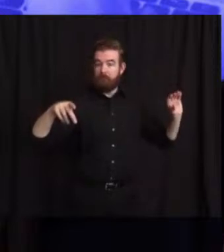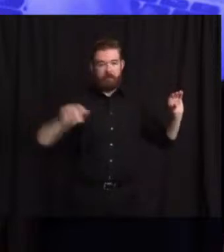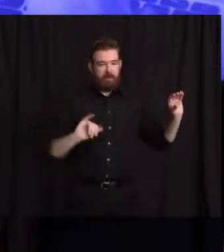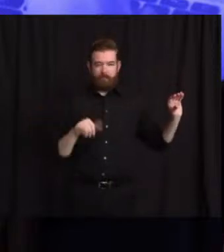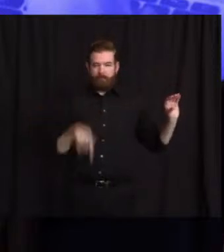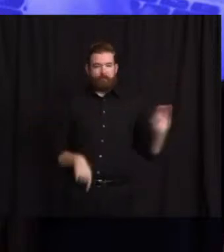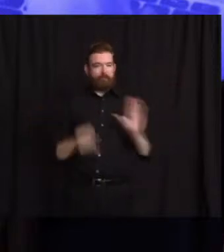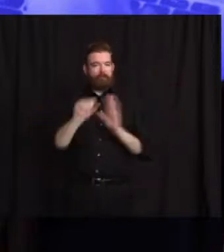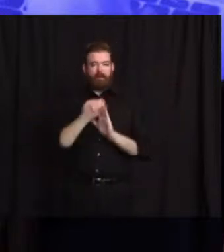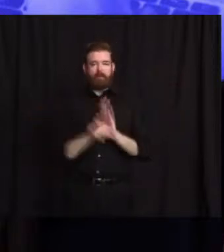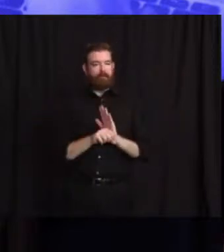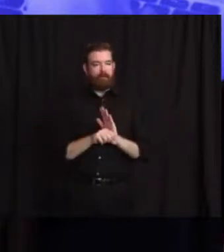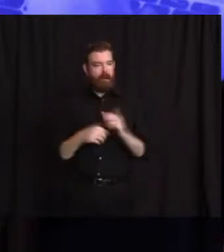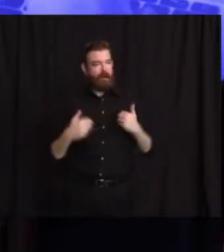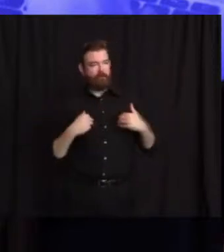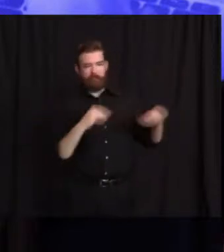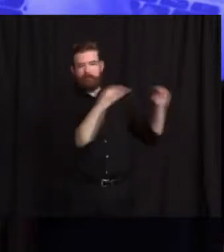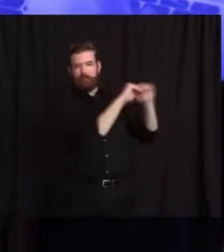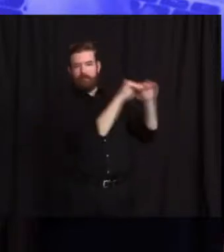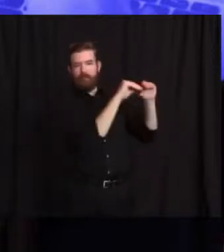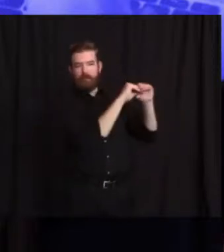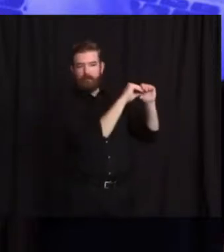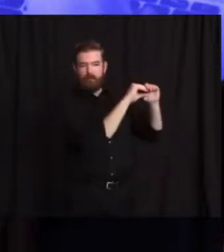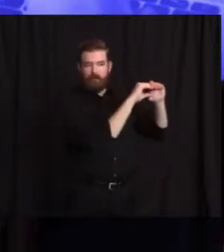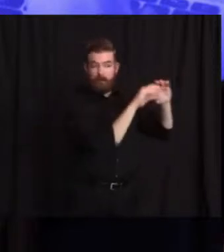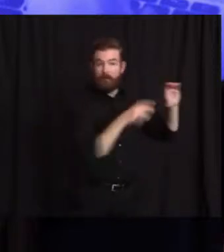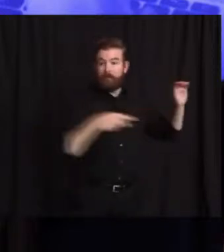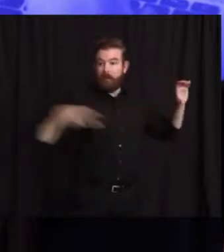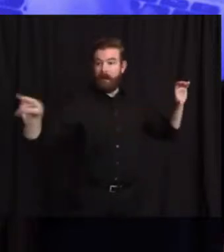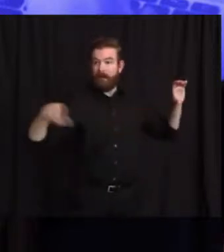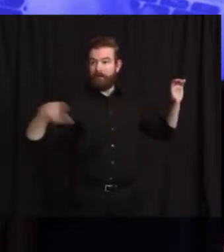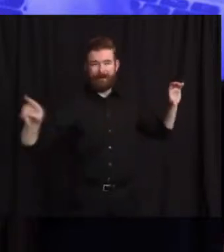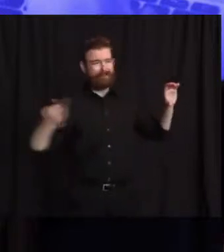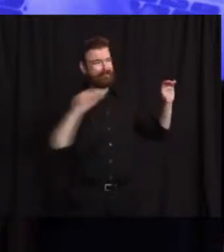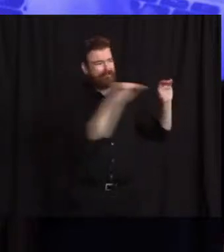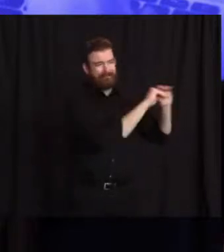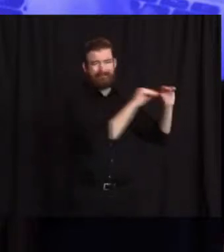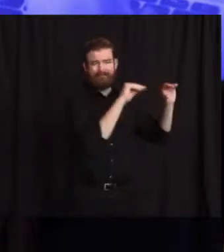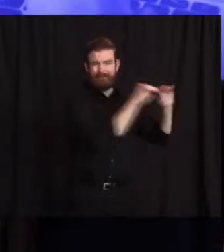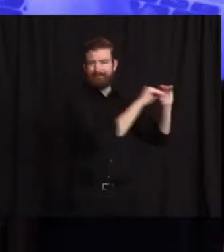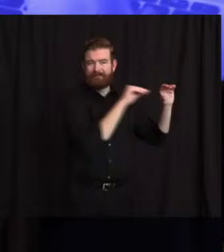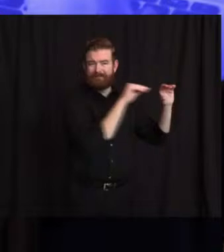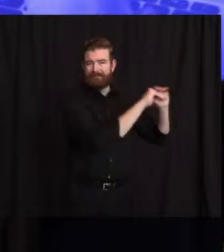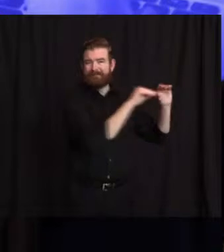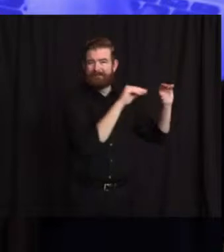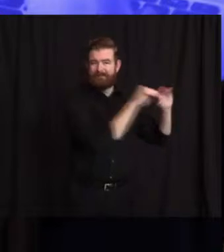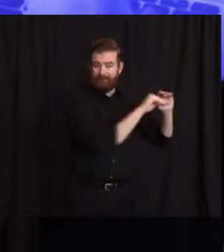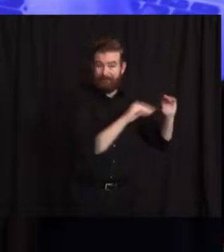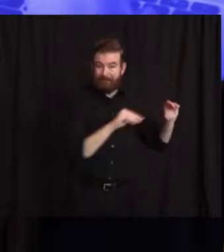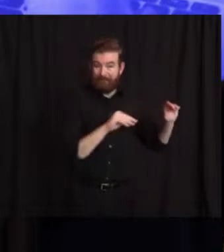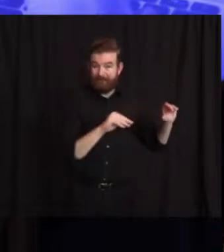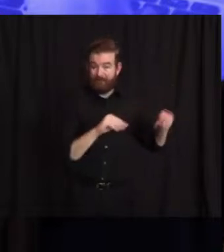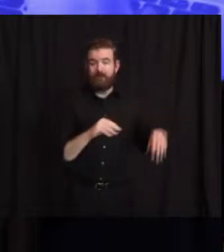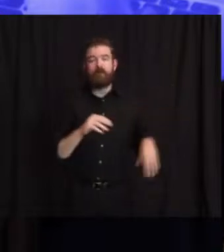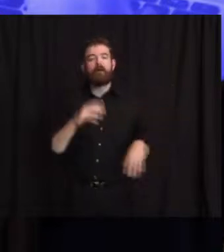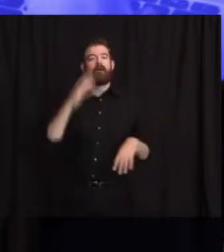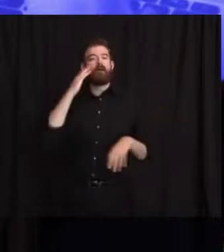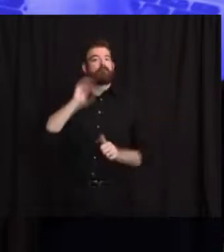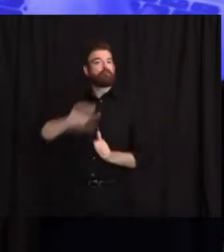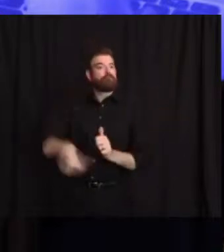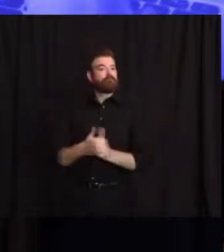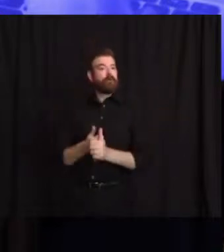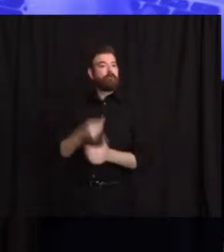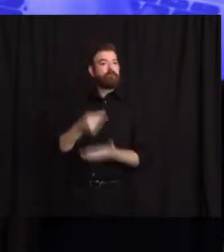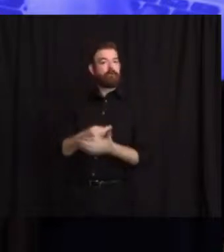by increasing our surplus significantly and making our first rainy day fund deposit in a decade. And